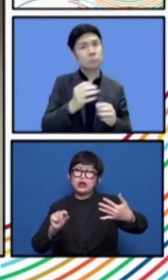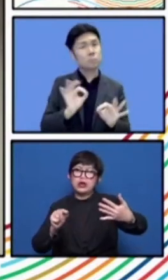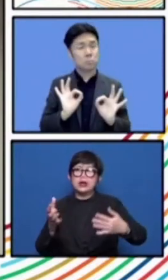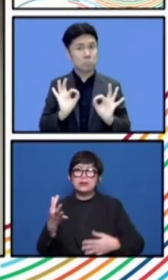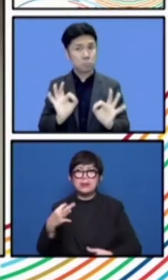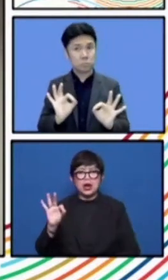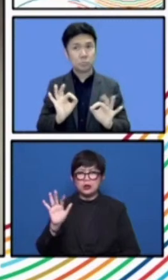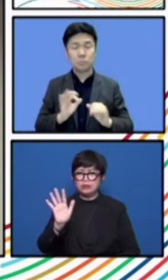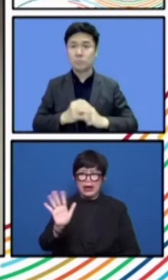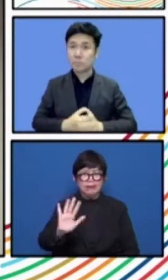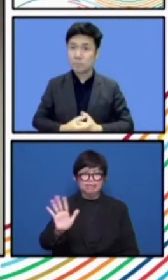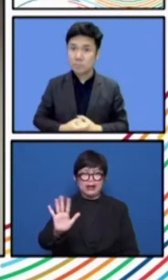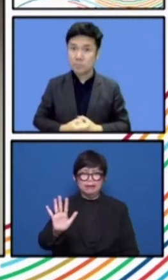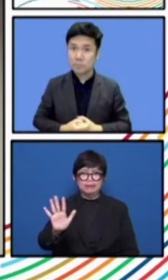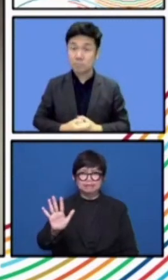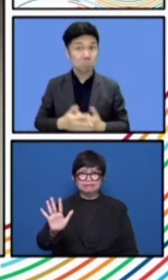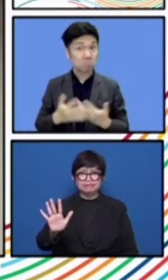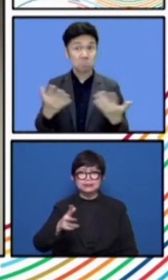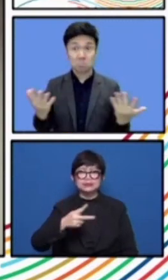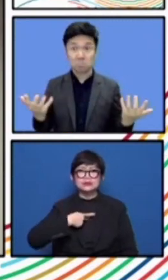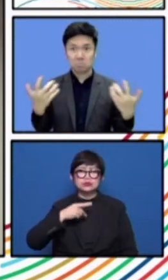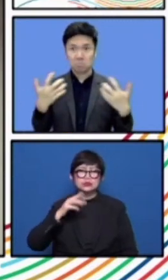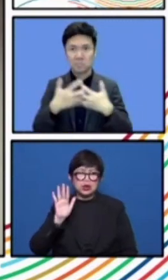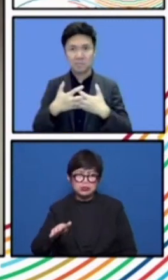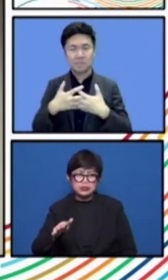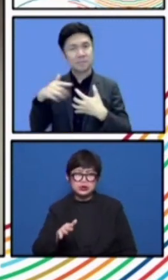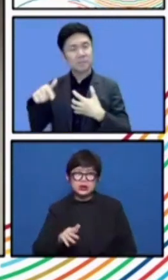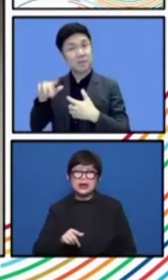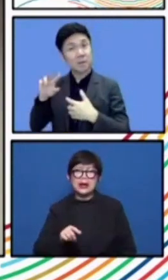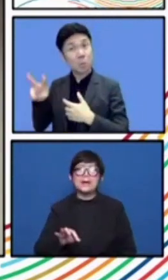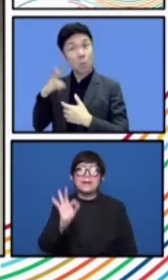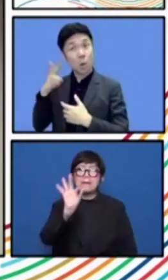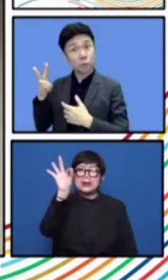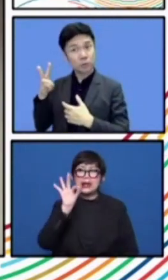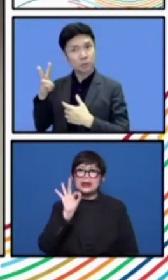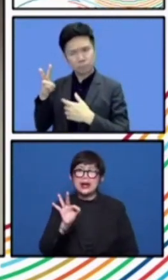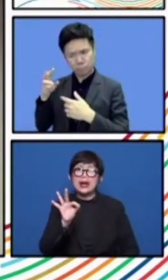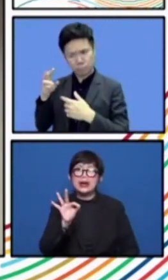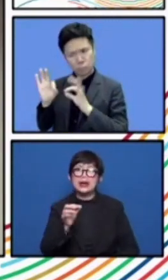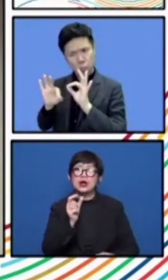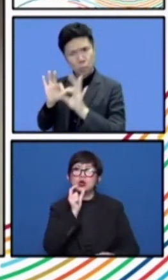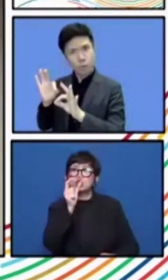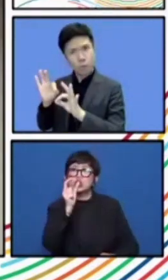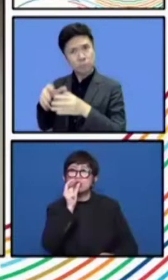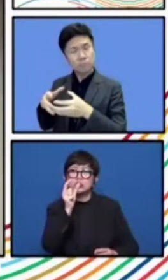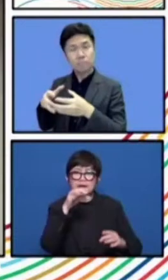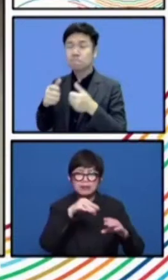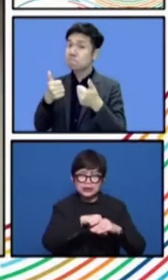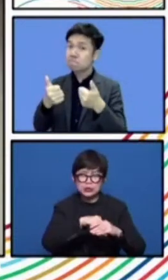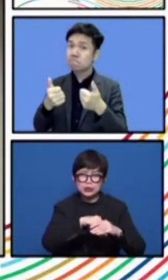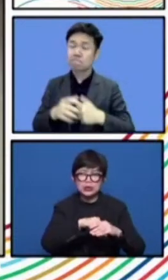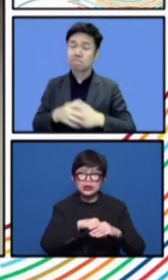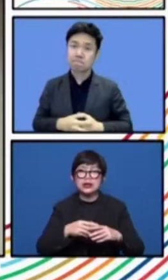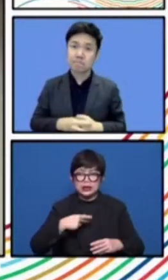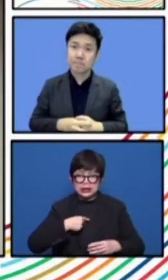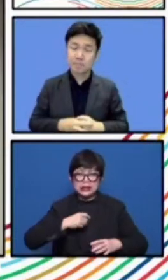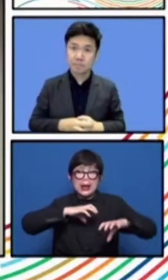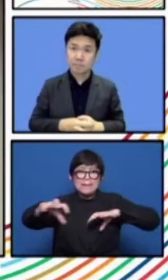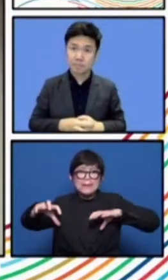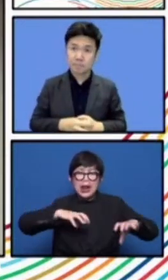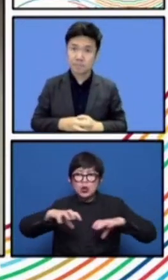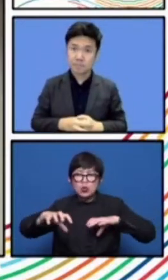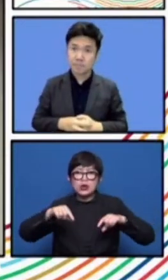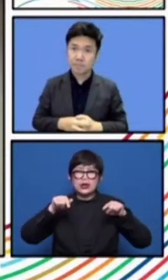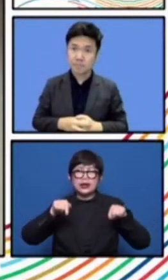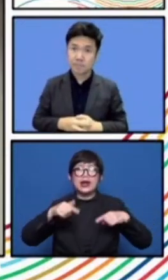we can just include those questions on our existing Tools in order to be able to disaggregate but when we do that all we're doing is being